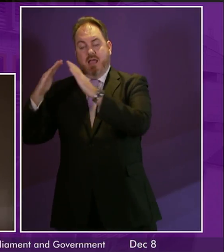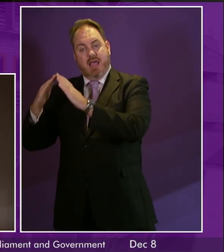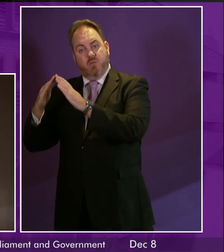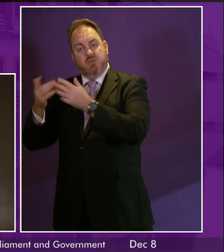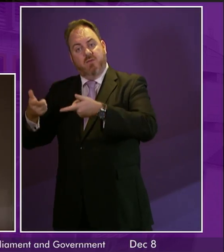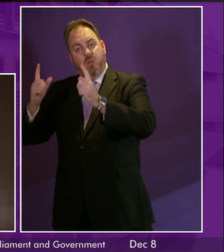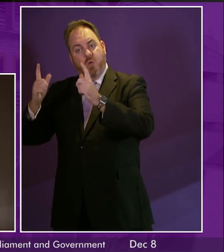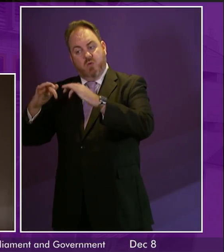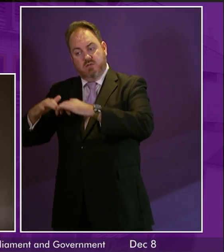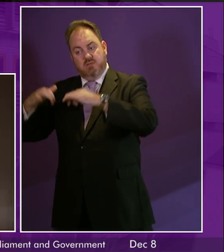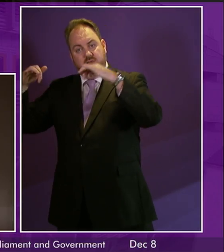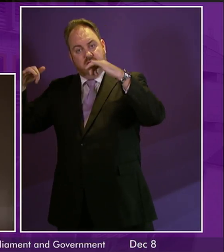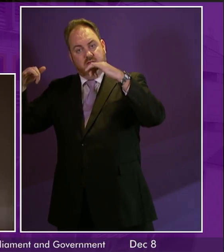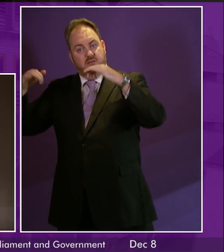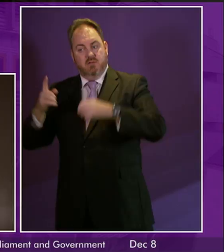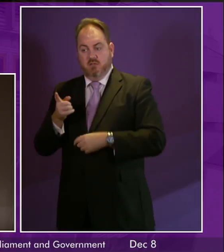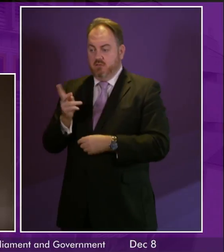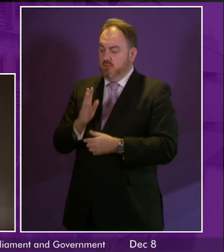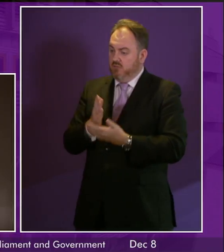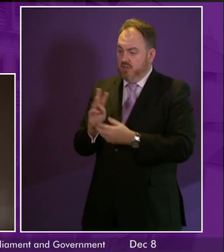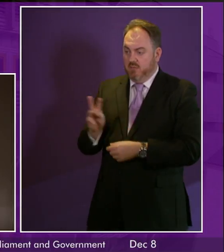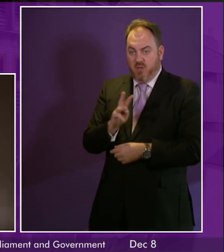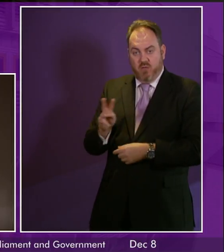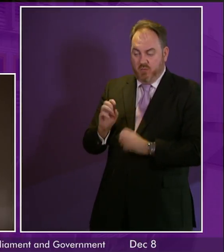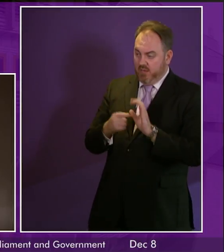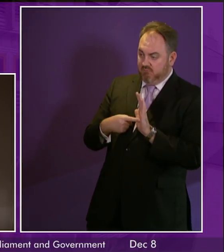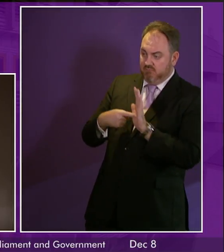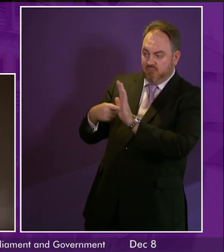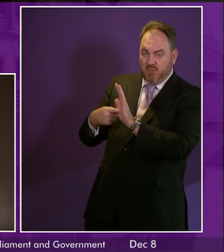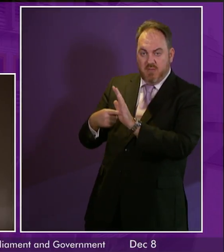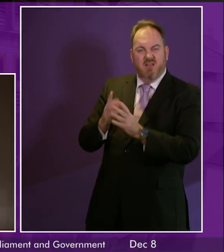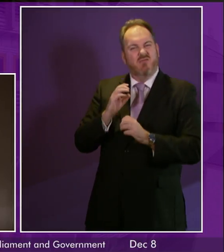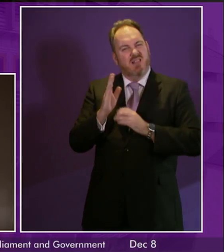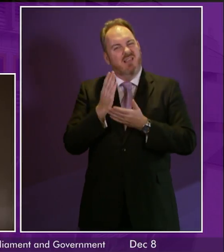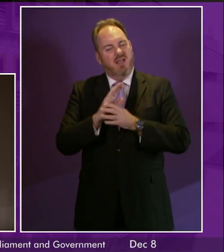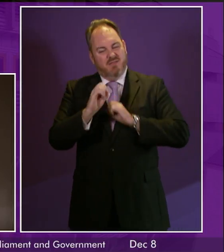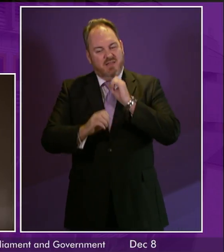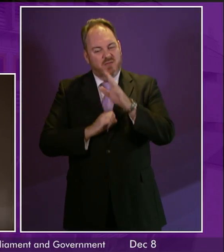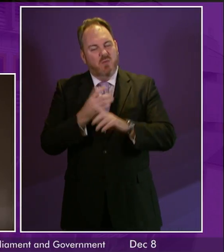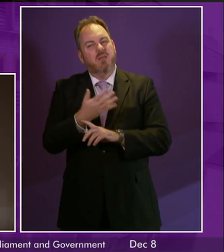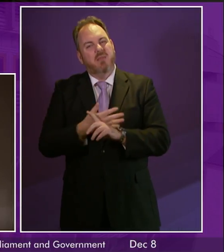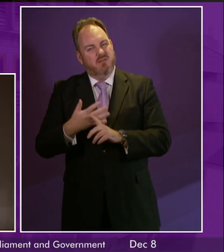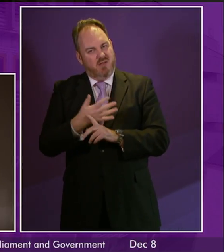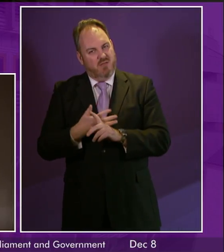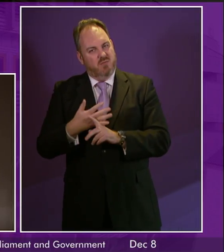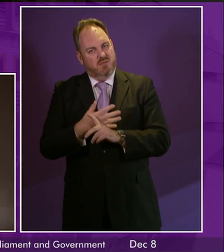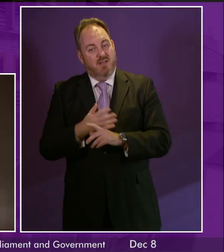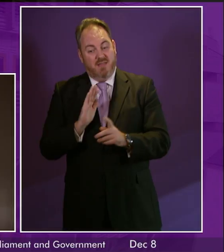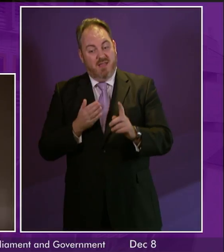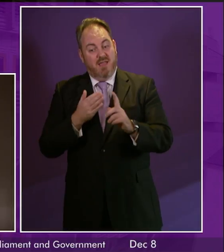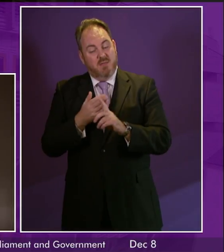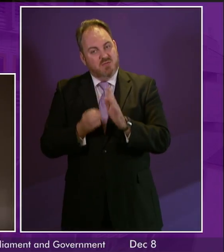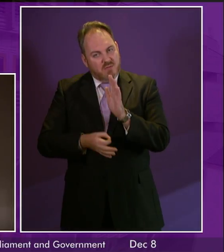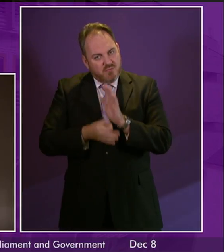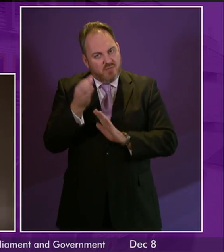intend in Scotland. Presiding Officer, with that by the way of background, This agreement is intended to improve the ability of